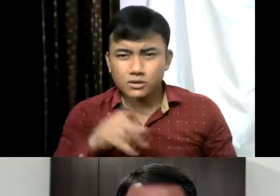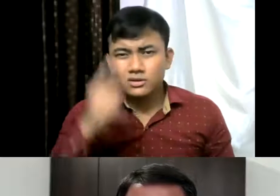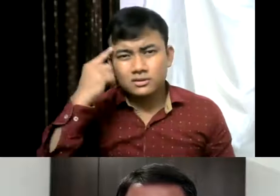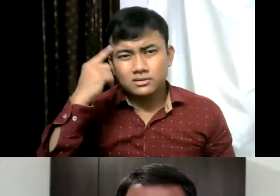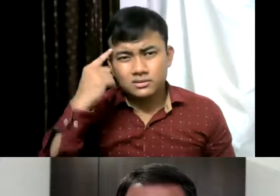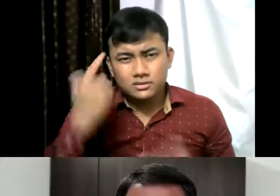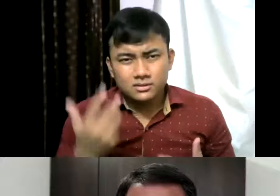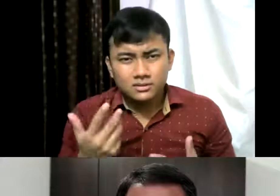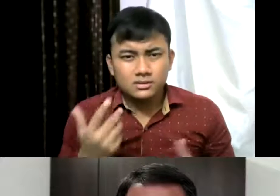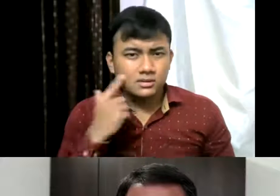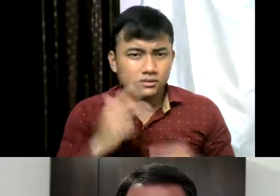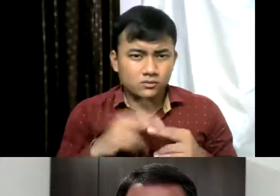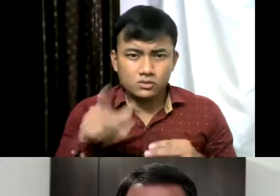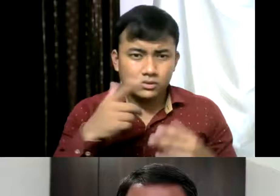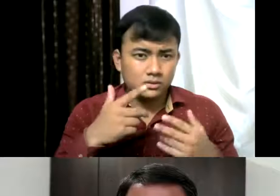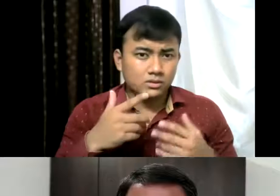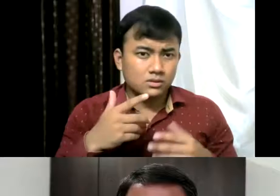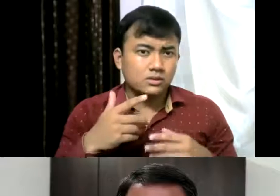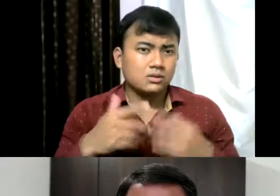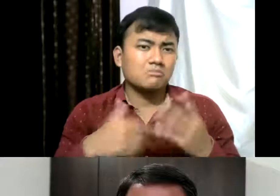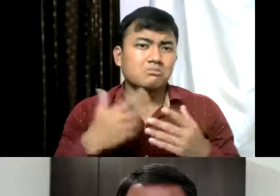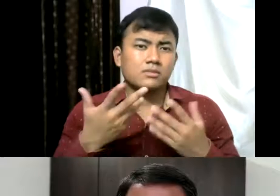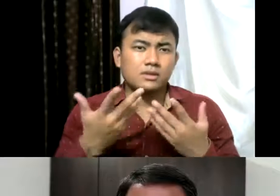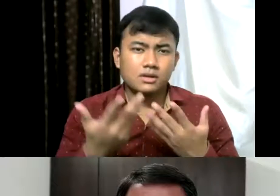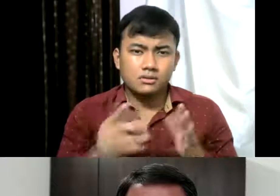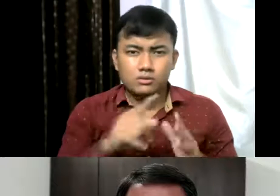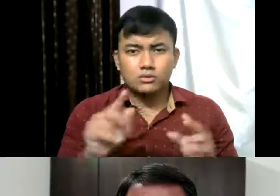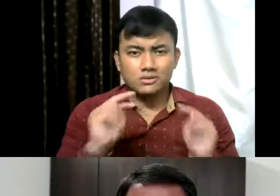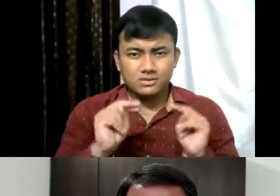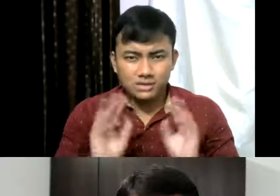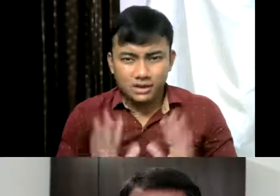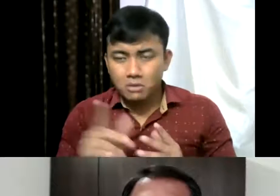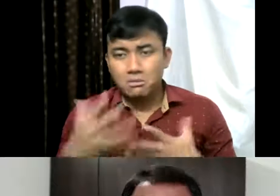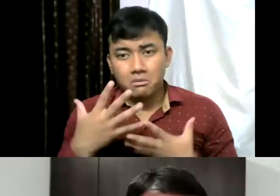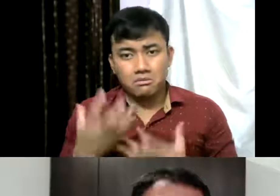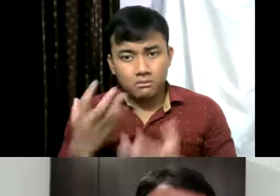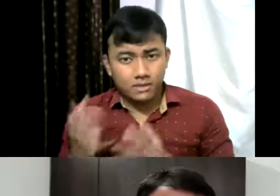what are you leaving out of your own thought process? What are you leaving out of your own desires then?